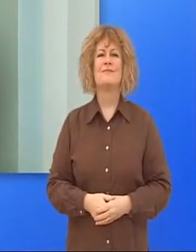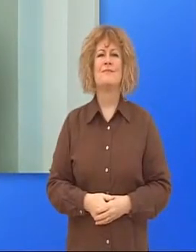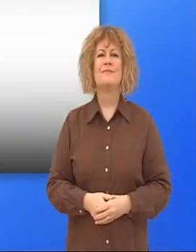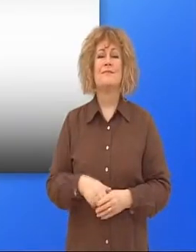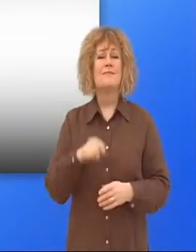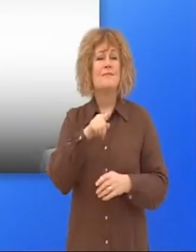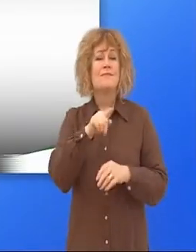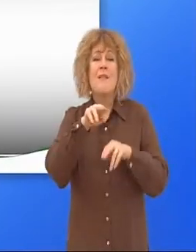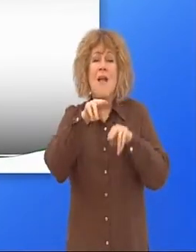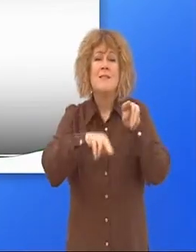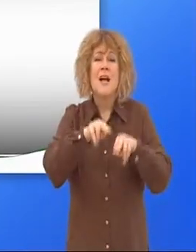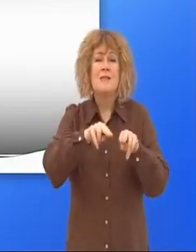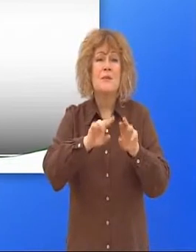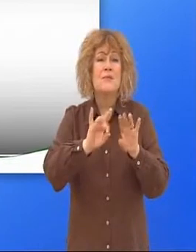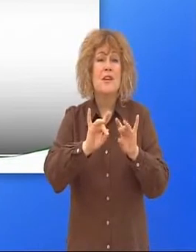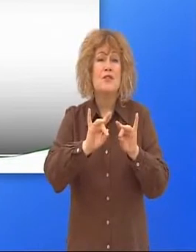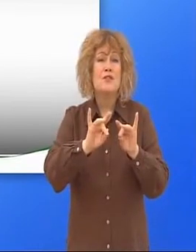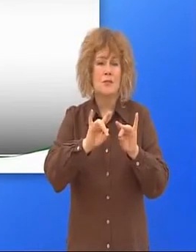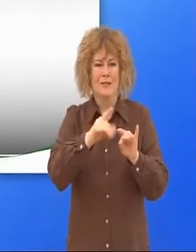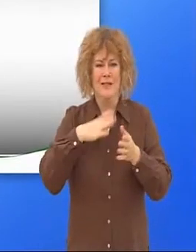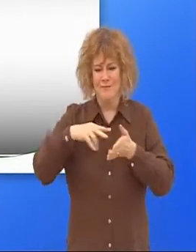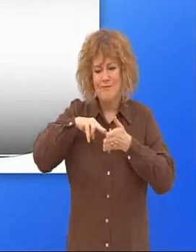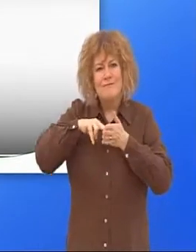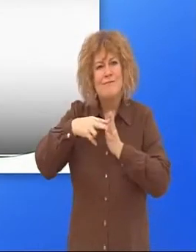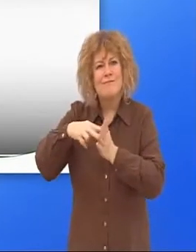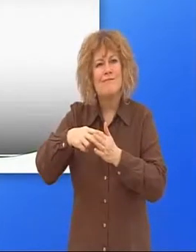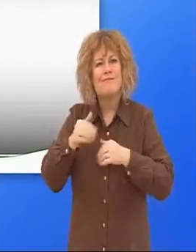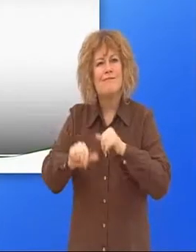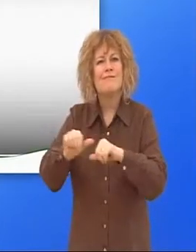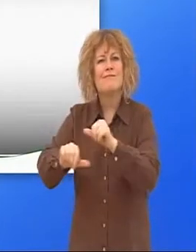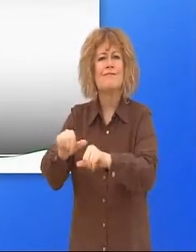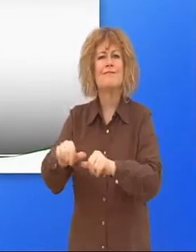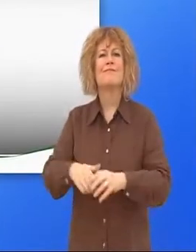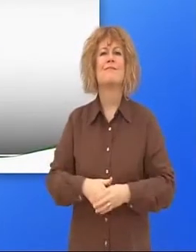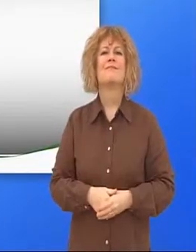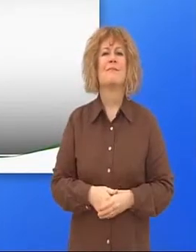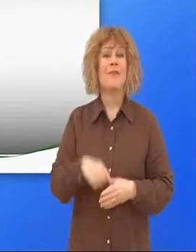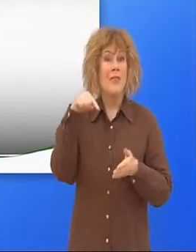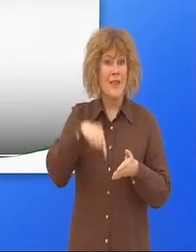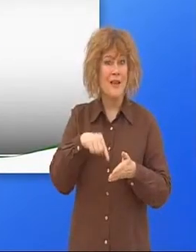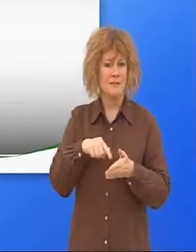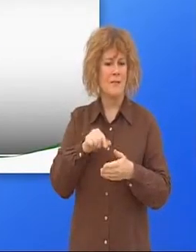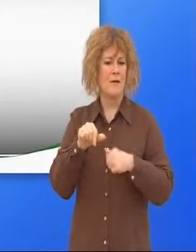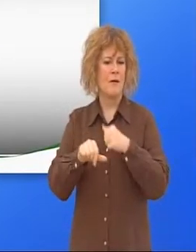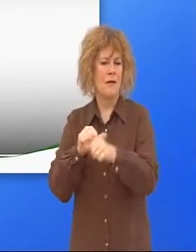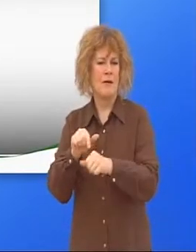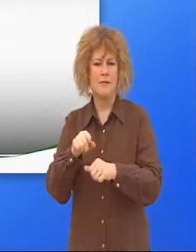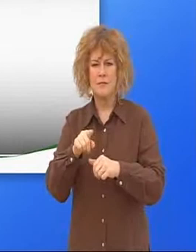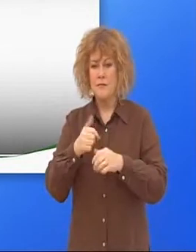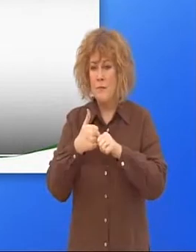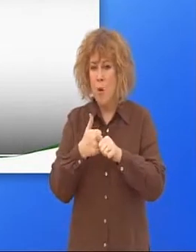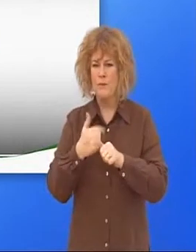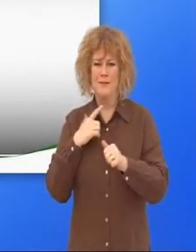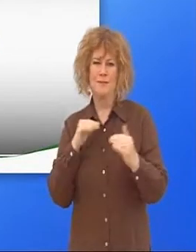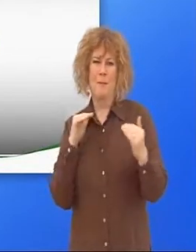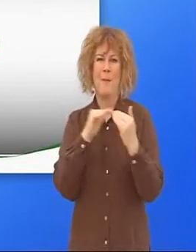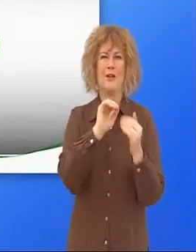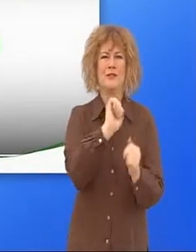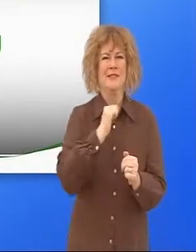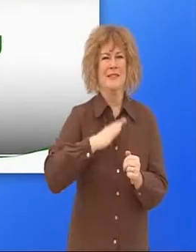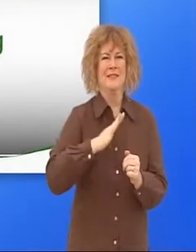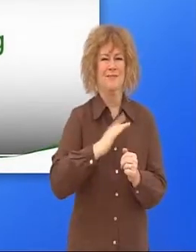with. When your assessment has taken place, you'll need to make a support plan. This is a document that describes the support you think